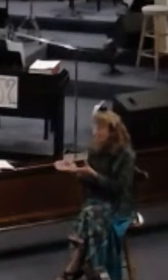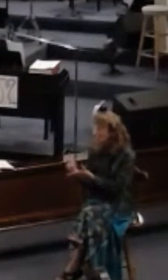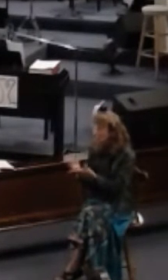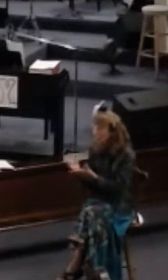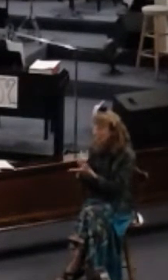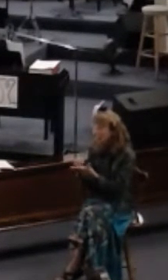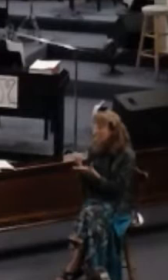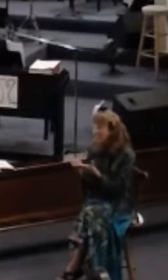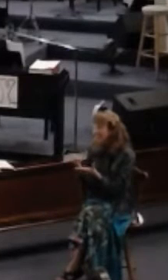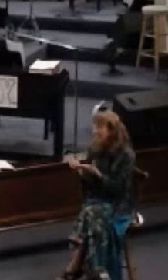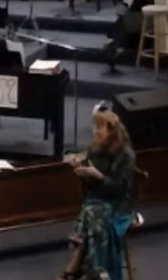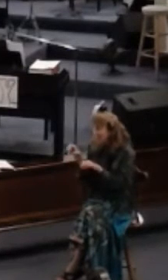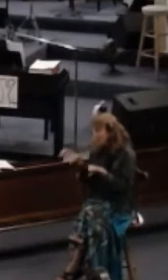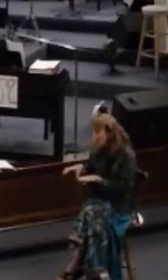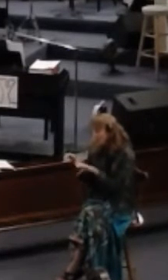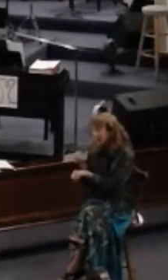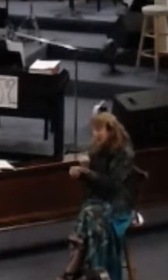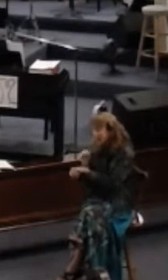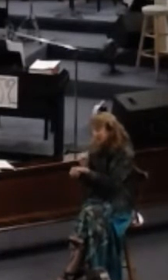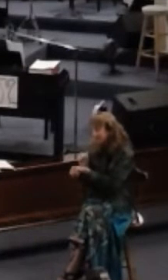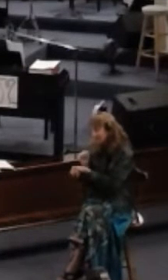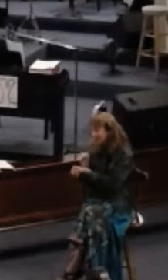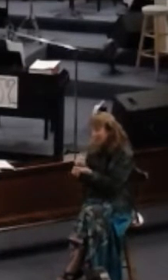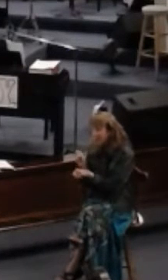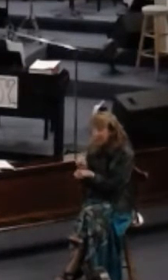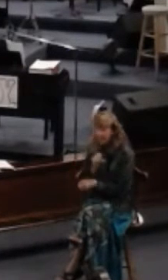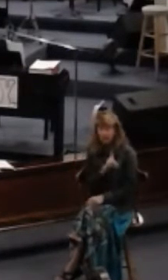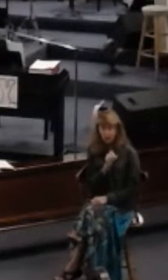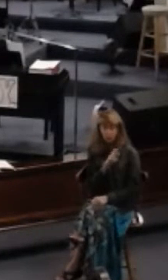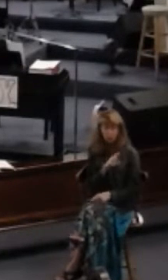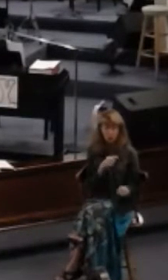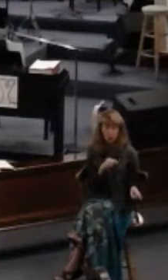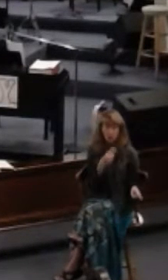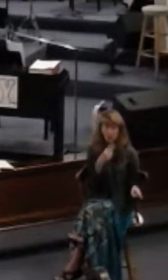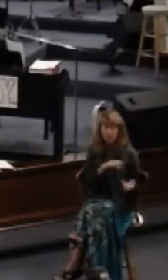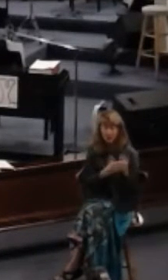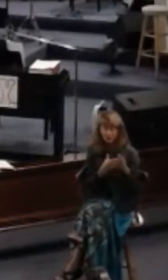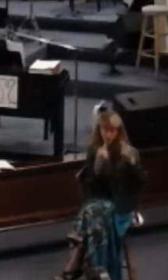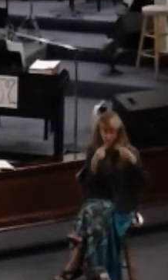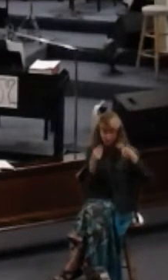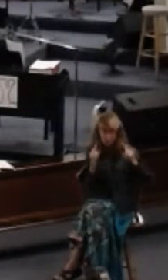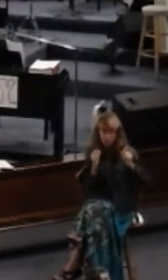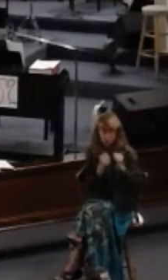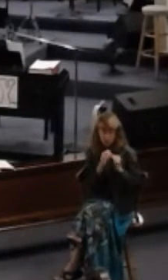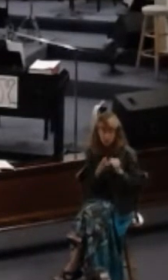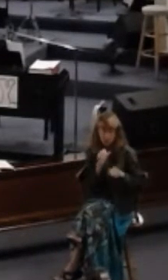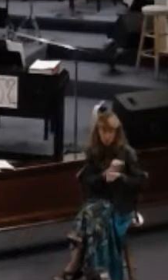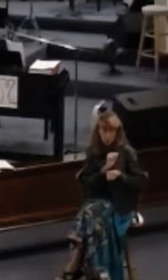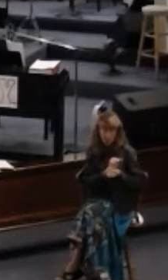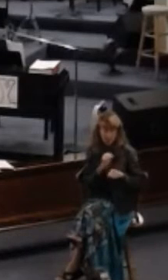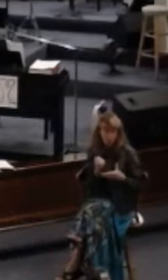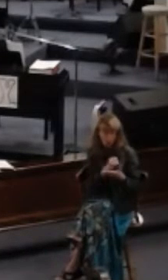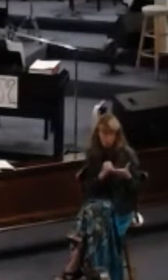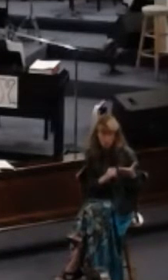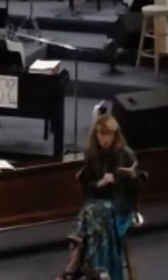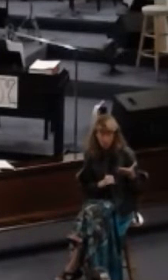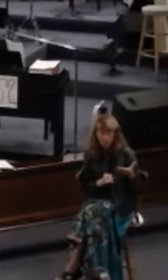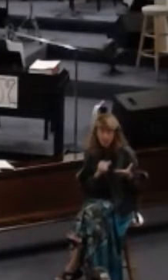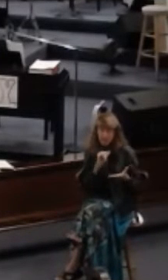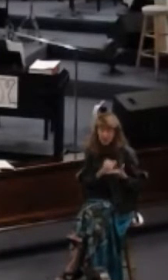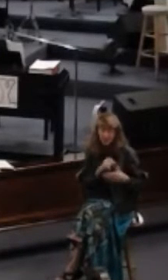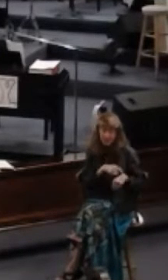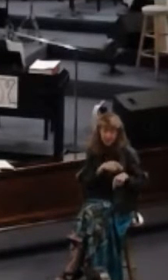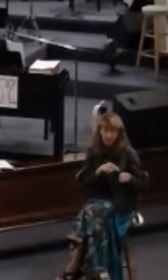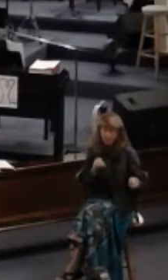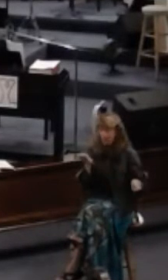could as a laborer. And Dürer eventually became recognized and he began to sell some of his works. But by this time, his